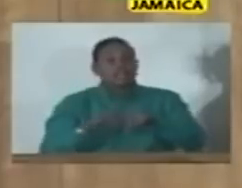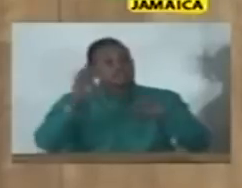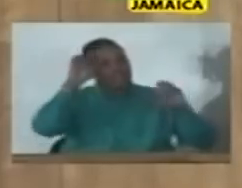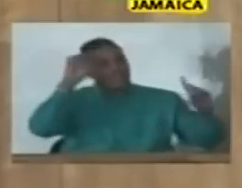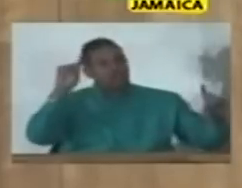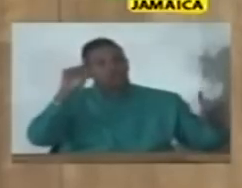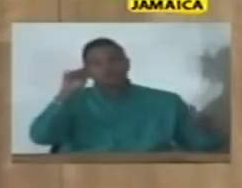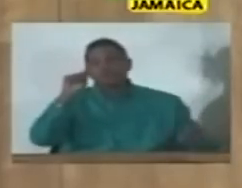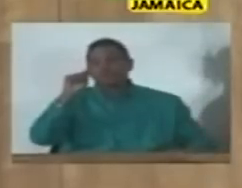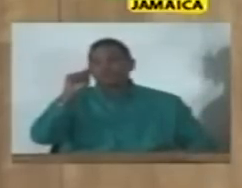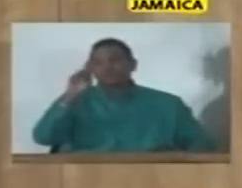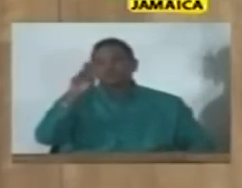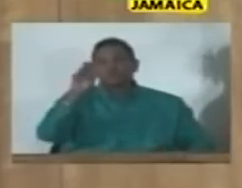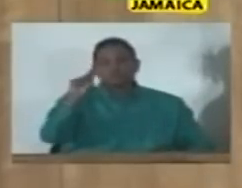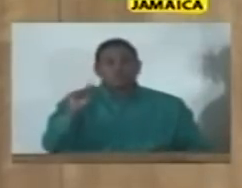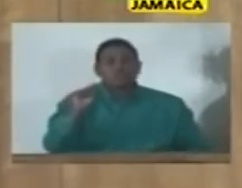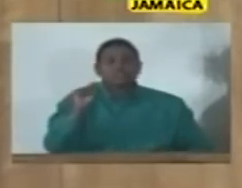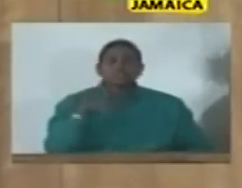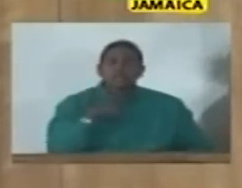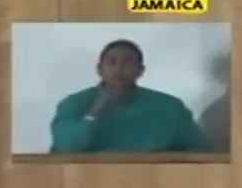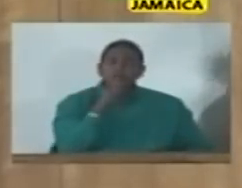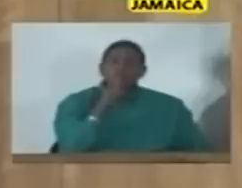And I'm not sure whether it is a trust